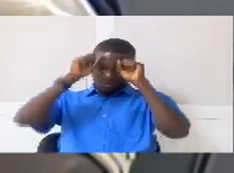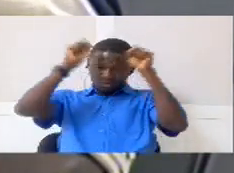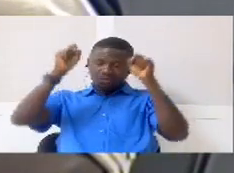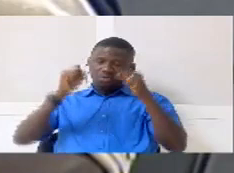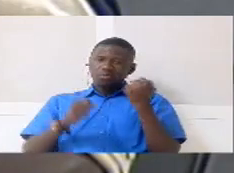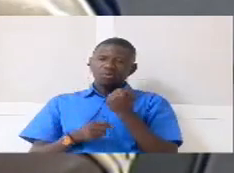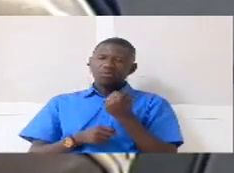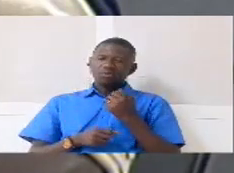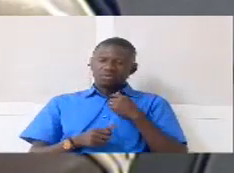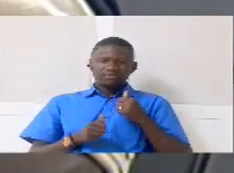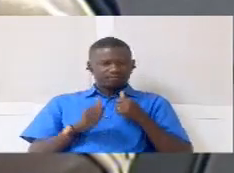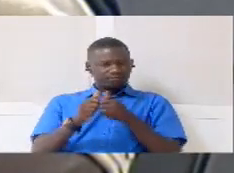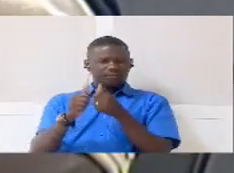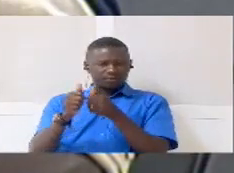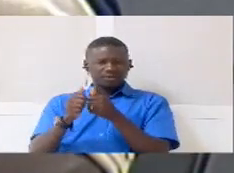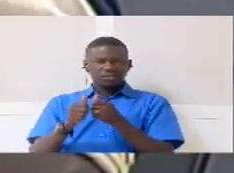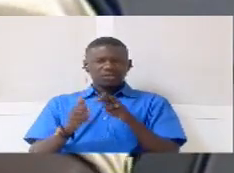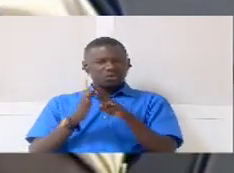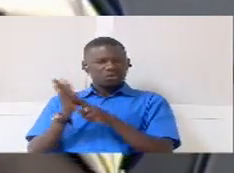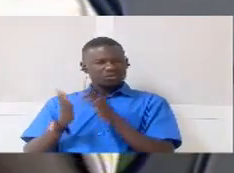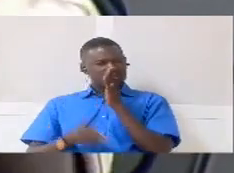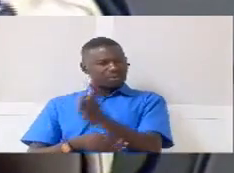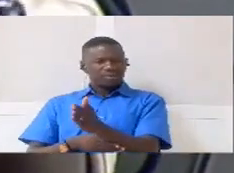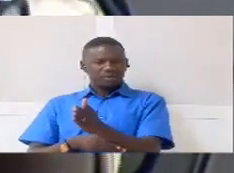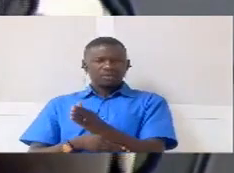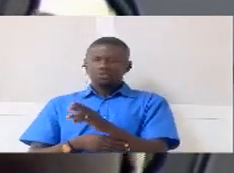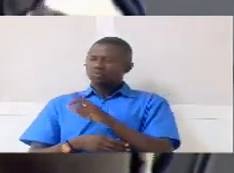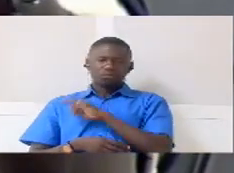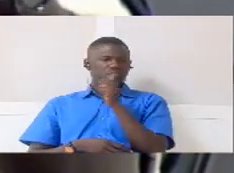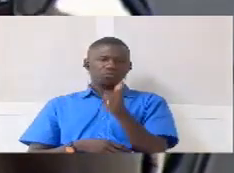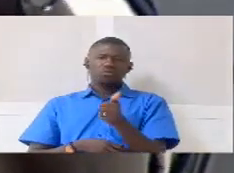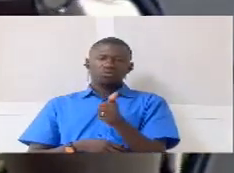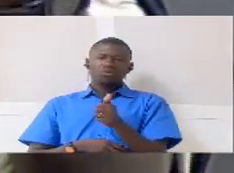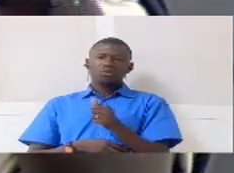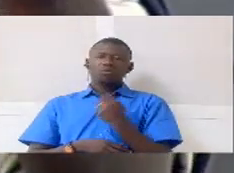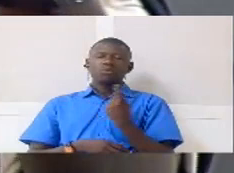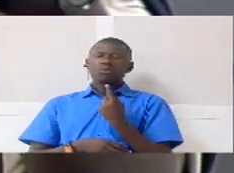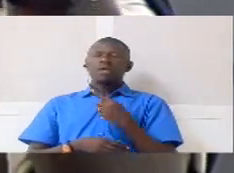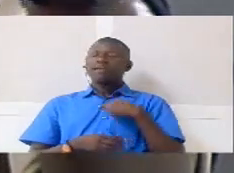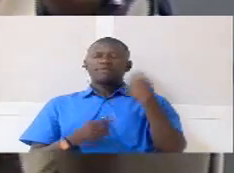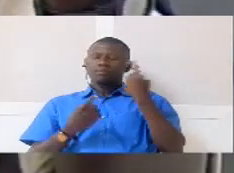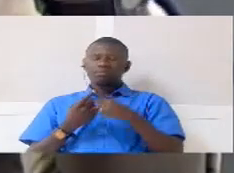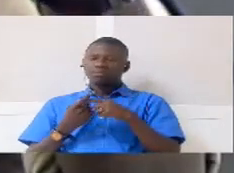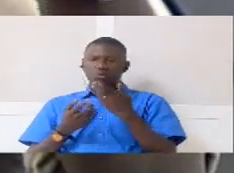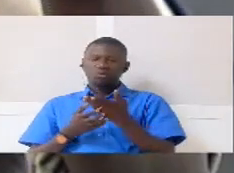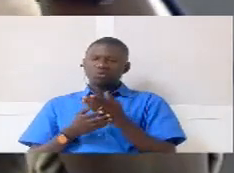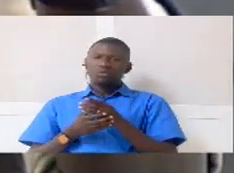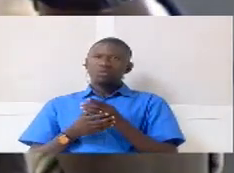followed the rules strictly, it would not be good. That ni prison agi kami ni bete ni America kabiri 1954